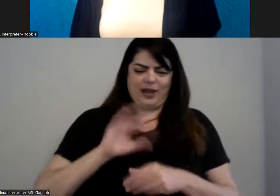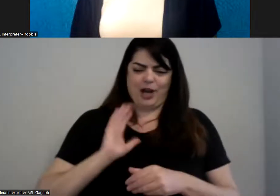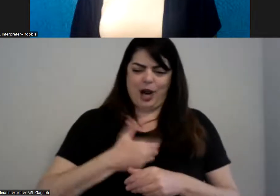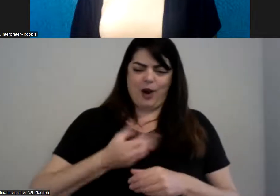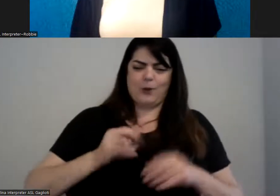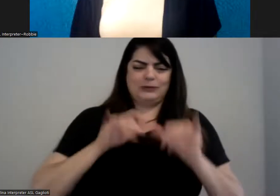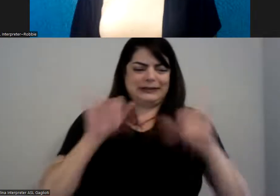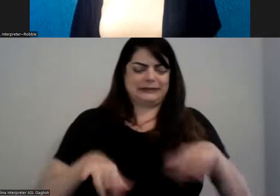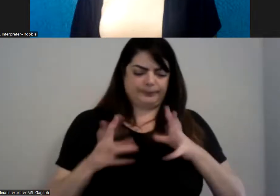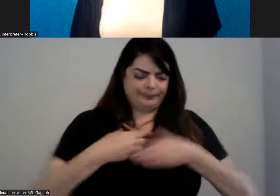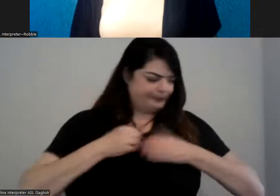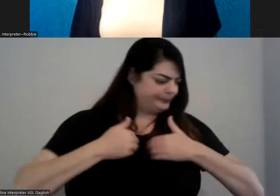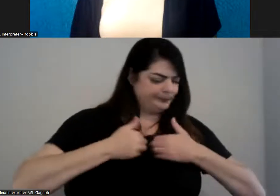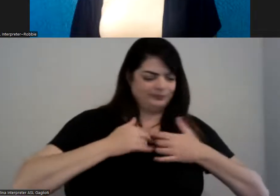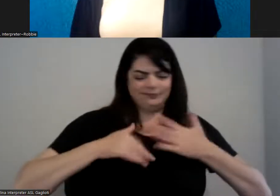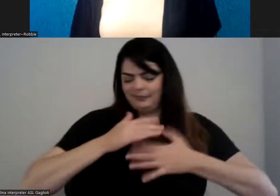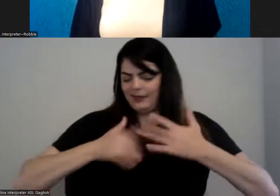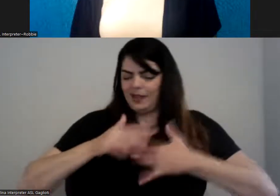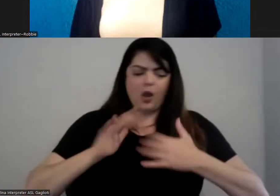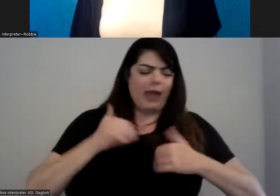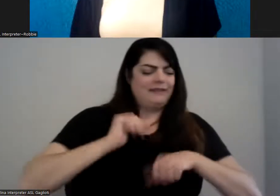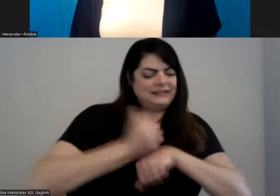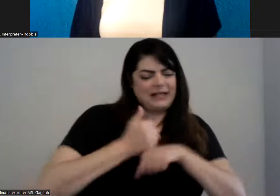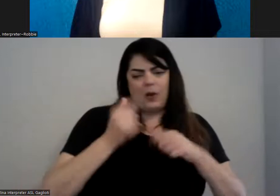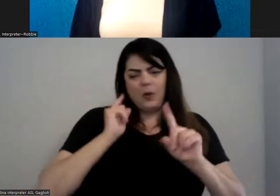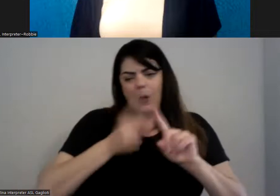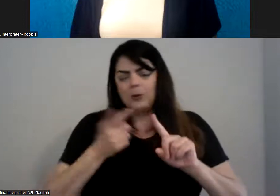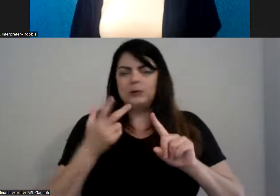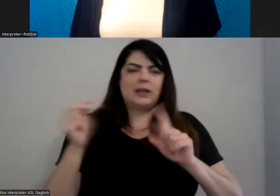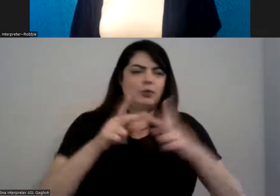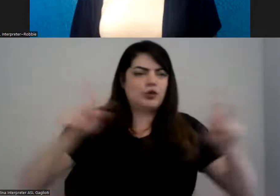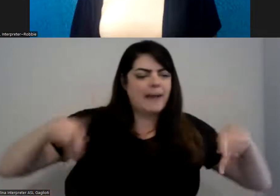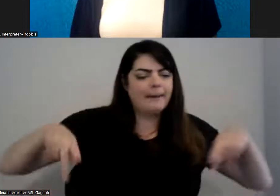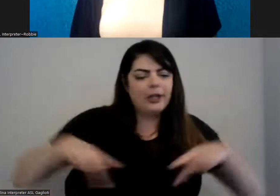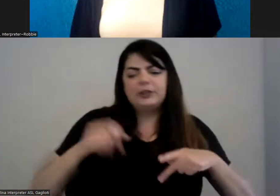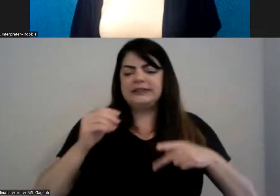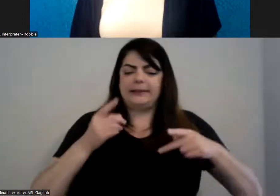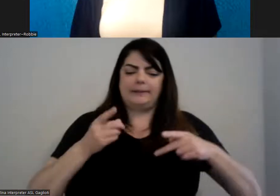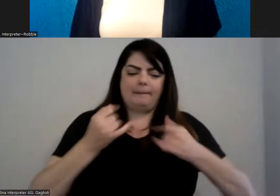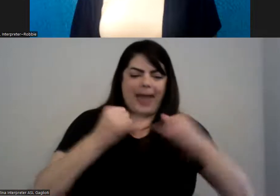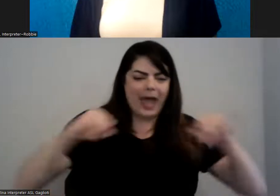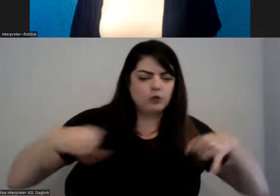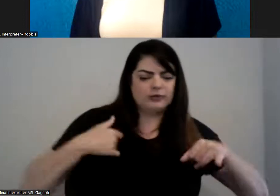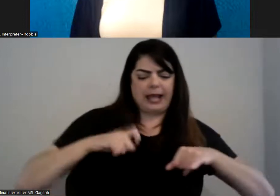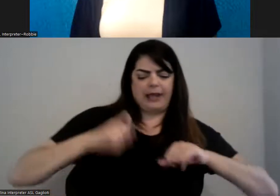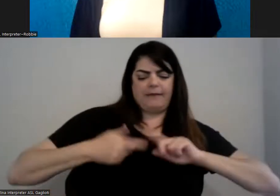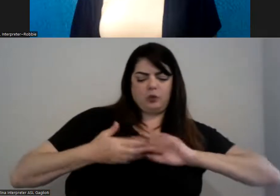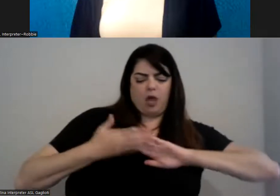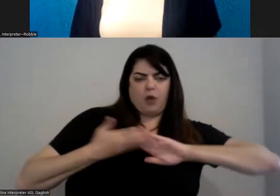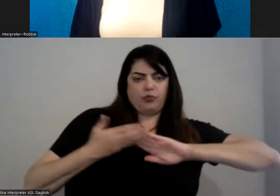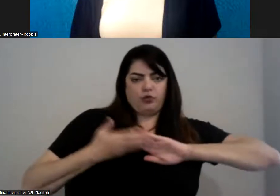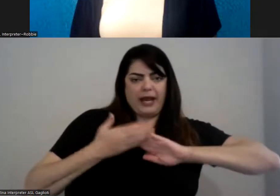will, and those have some set goals and boundaries or parameters in which I have to operate. So it